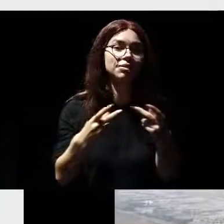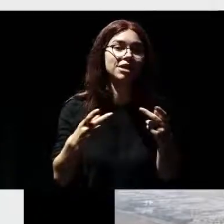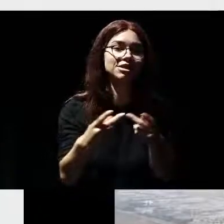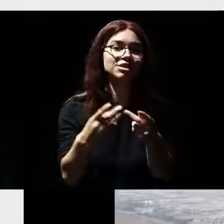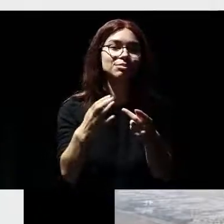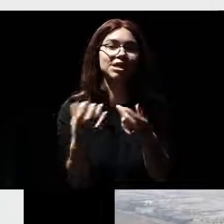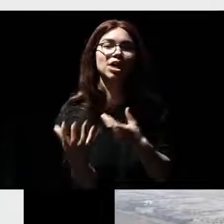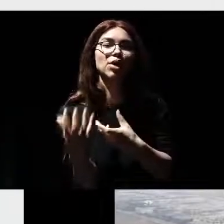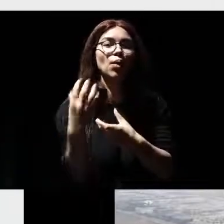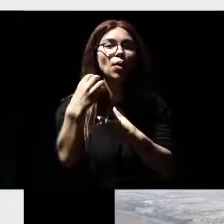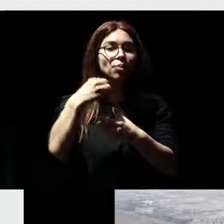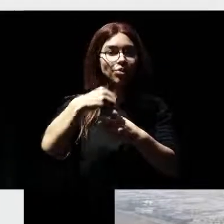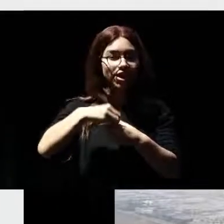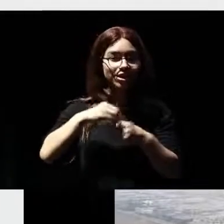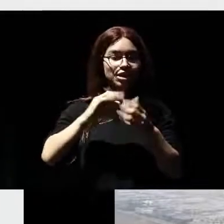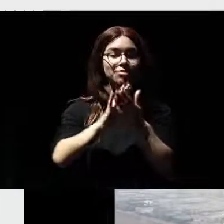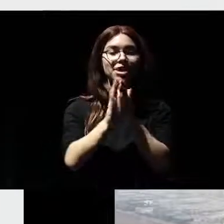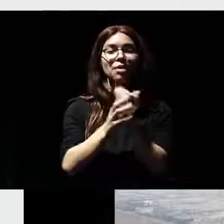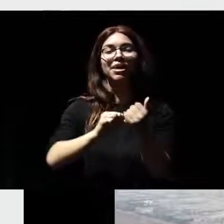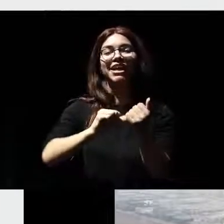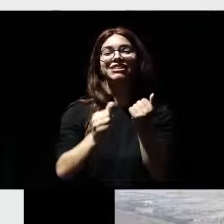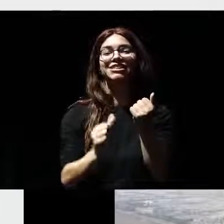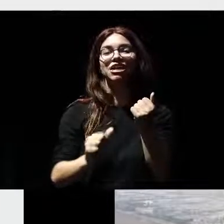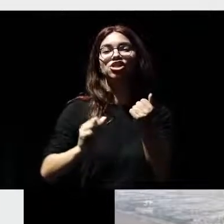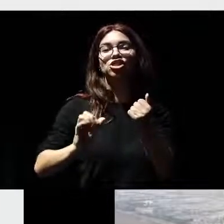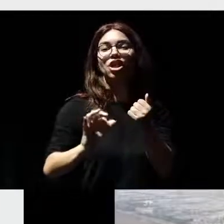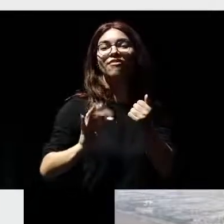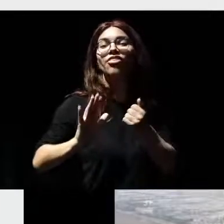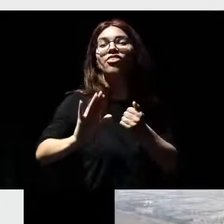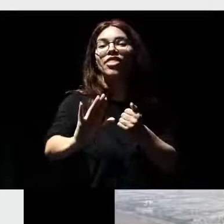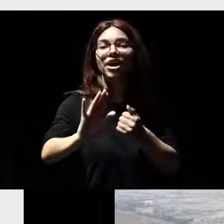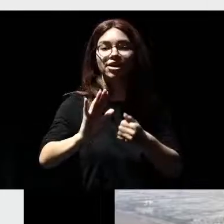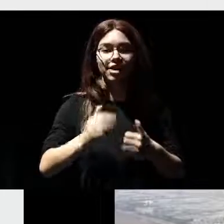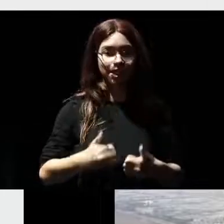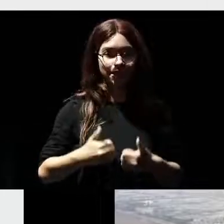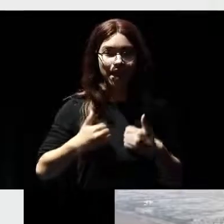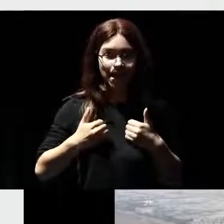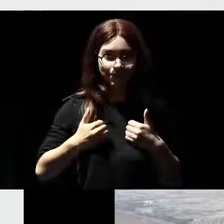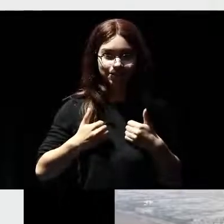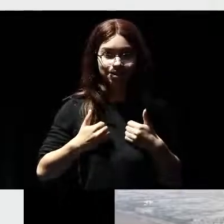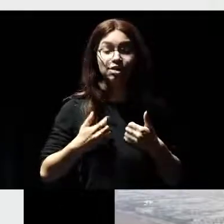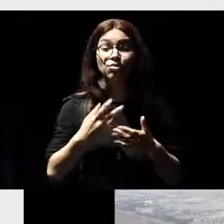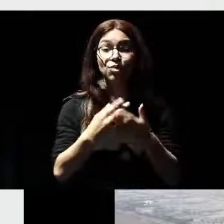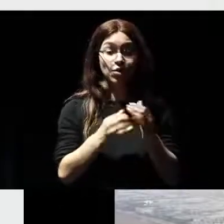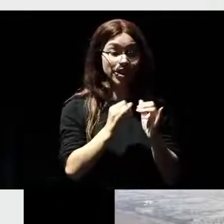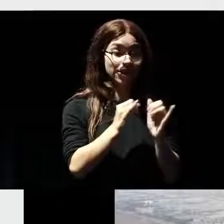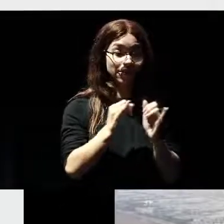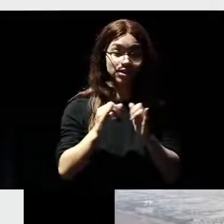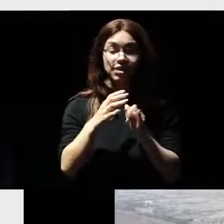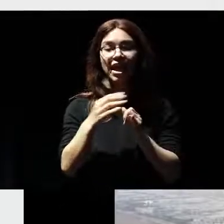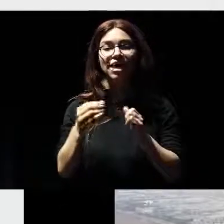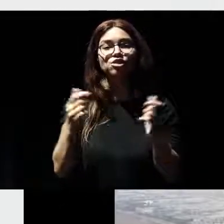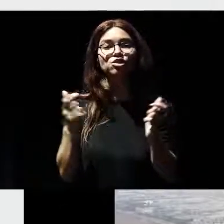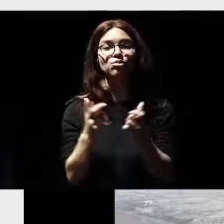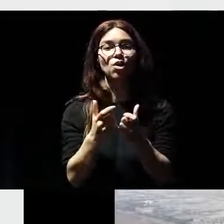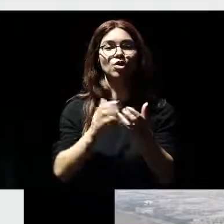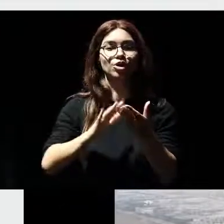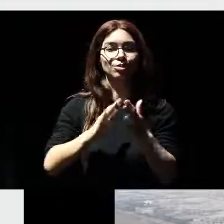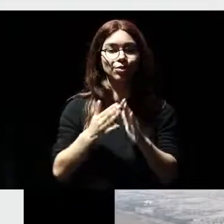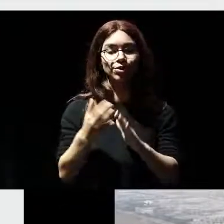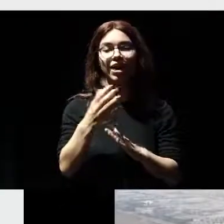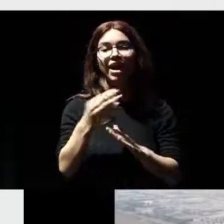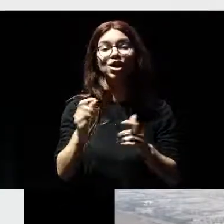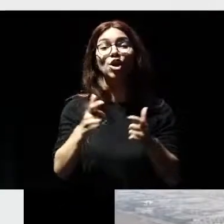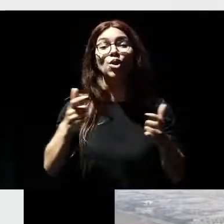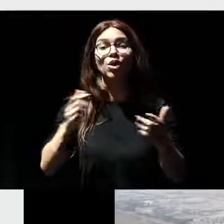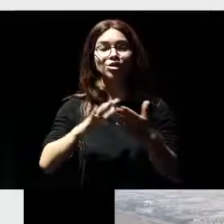to start to become extensions of their lives as individuals, as small communities, and also as